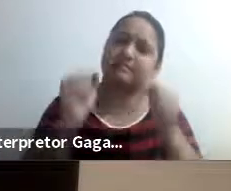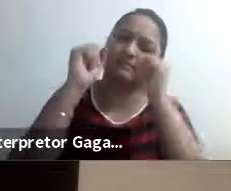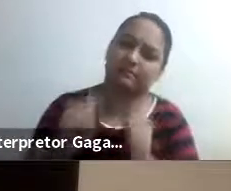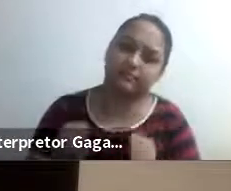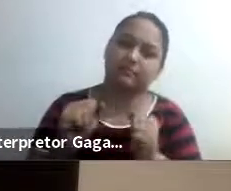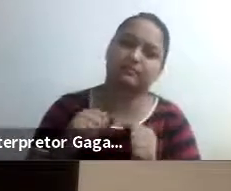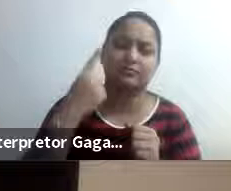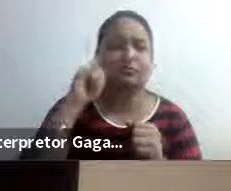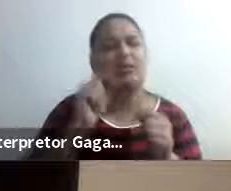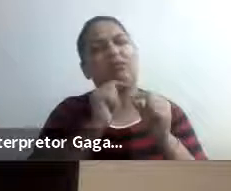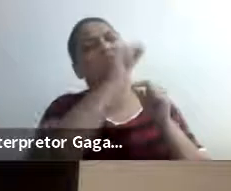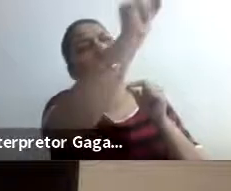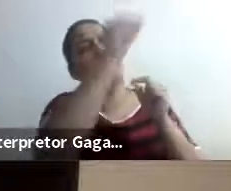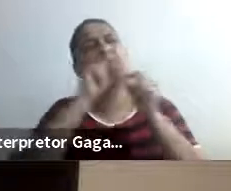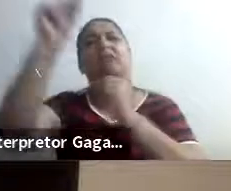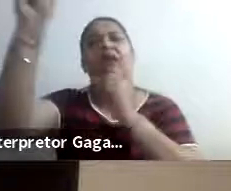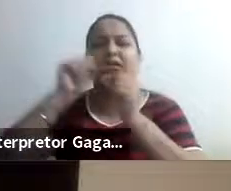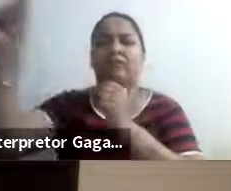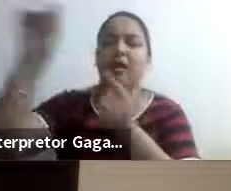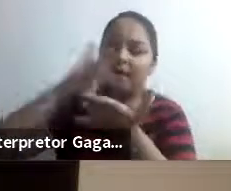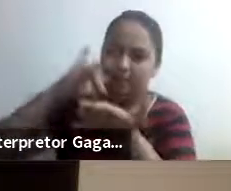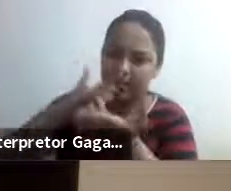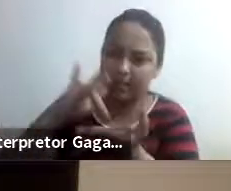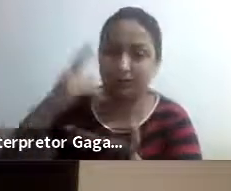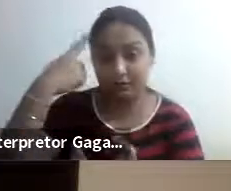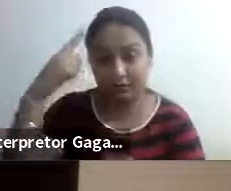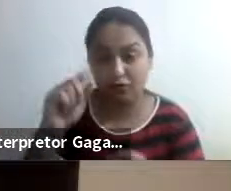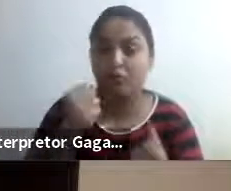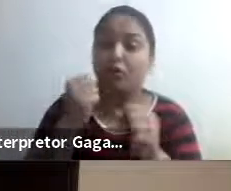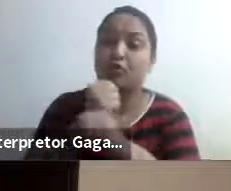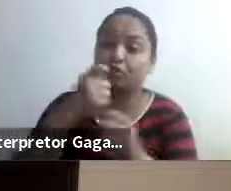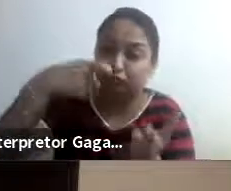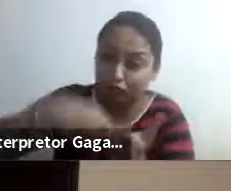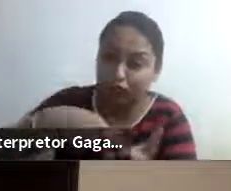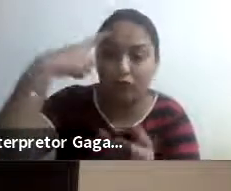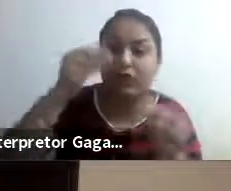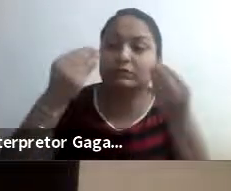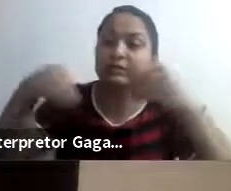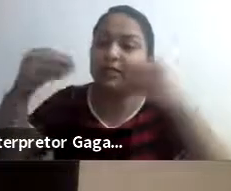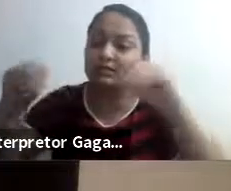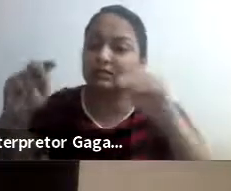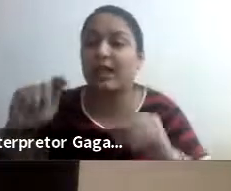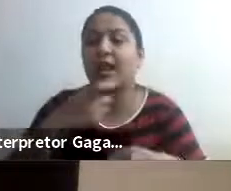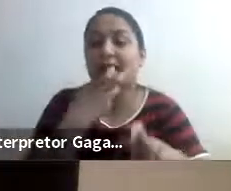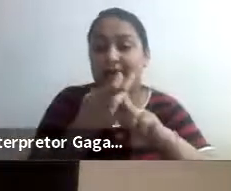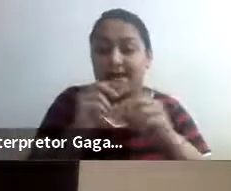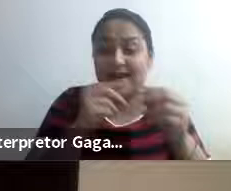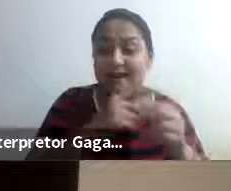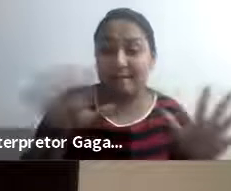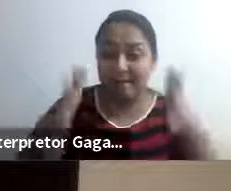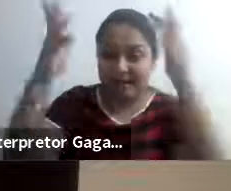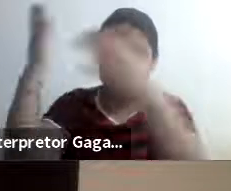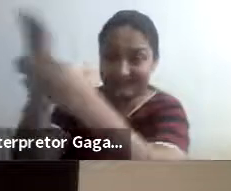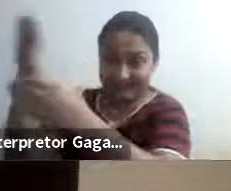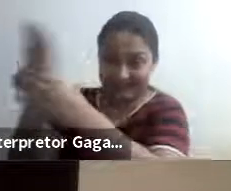then they would go to very faraway towns, such as Dahod in Gujarat, to sell these bundles of wood. Now, the chain you